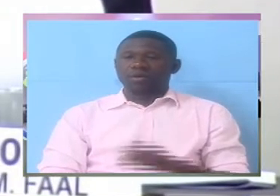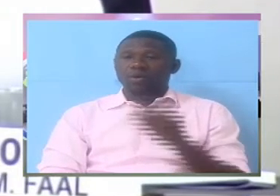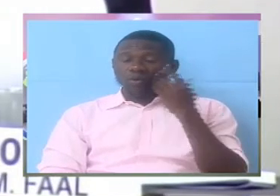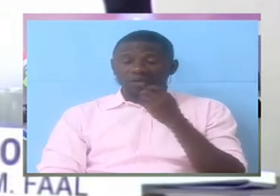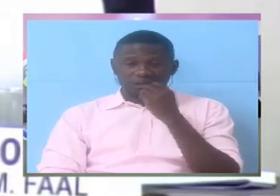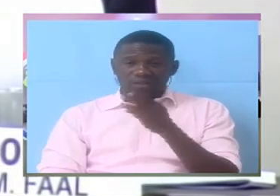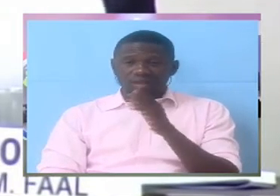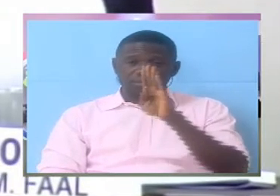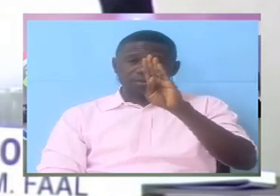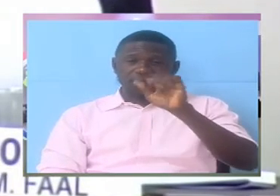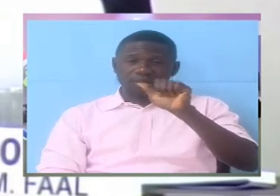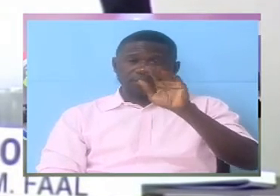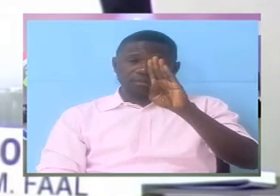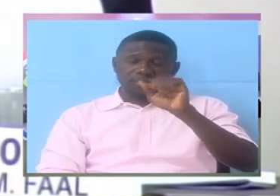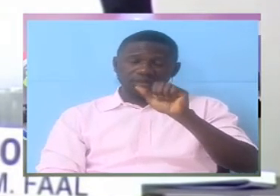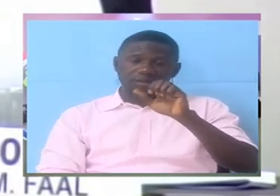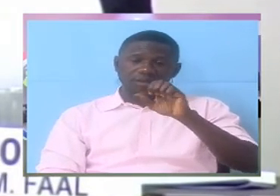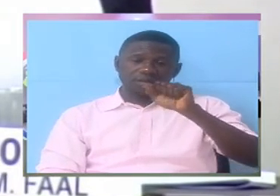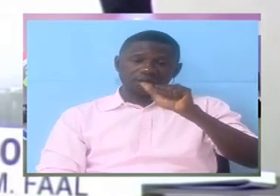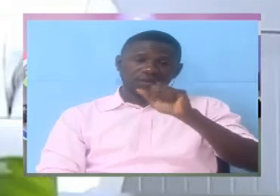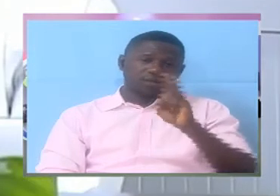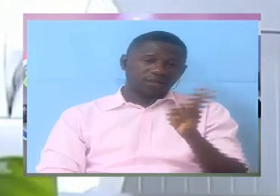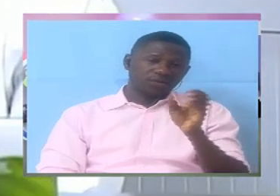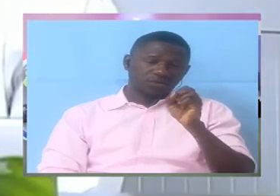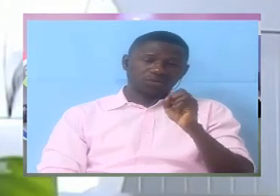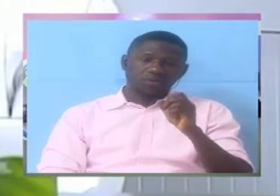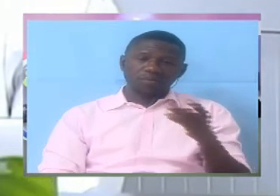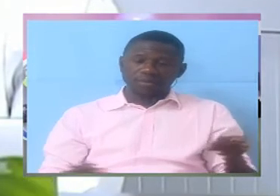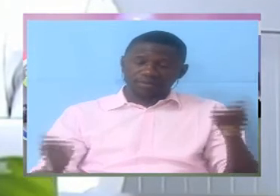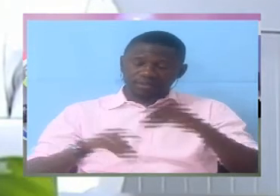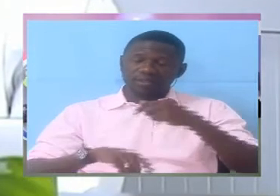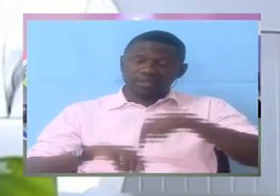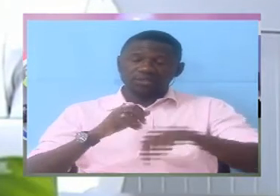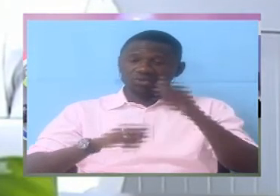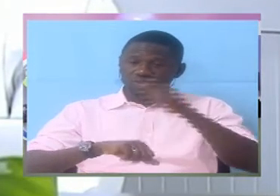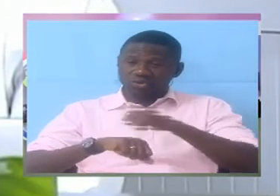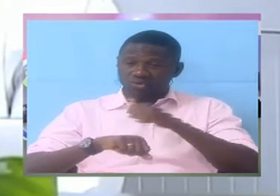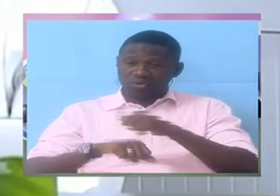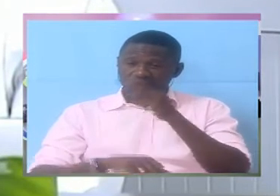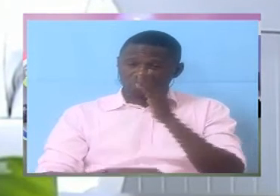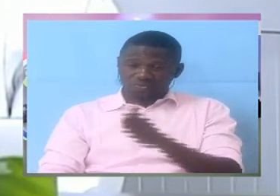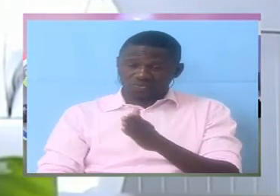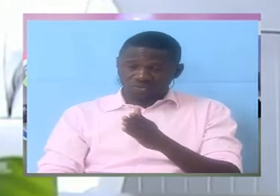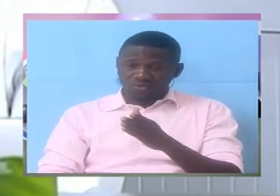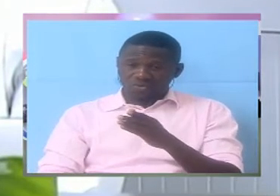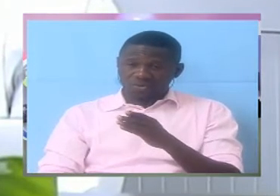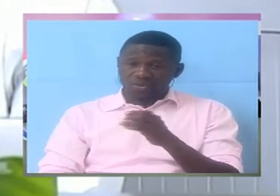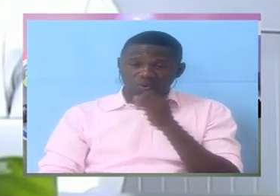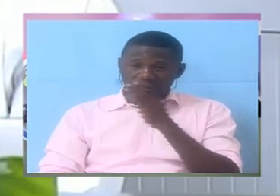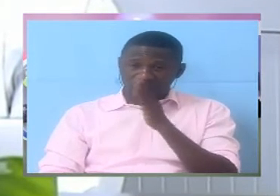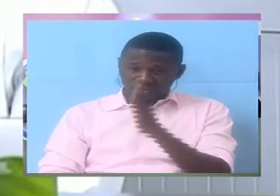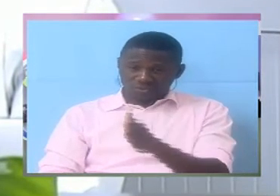him, was he speaking the truth? Bila ko Baba Saho fanan be molle ko men ya lipa. Fa I tonyala fo bang. Ha.